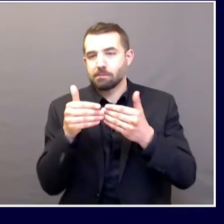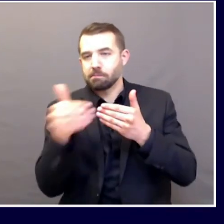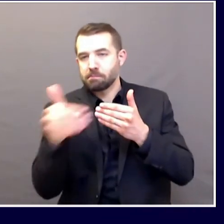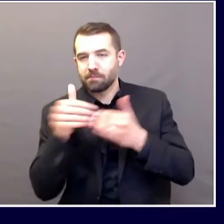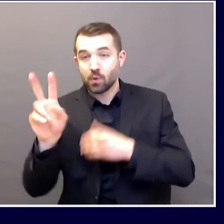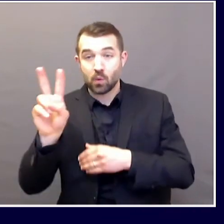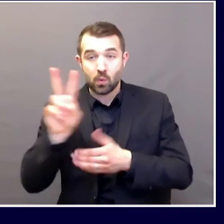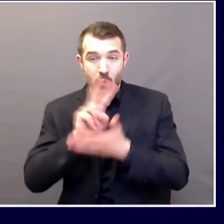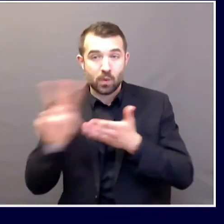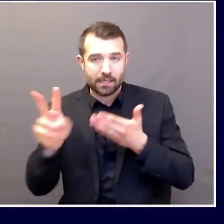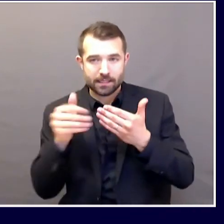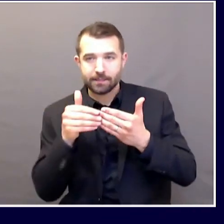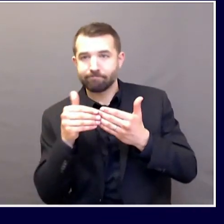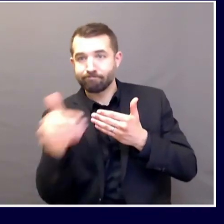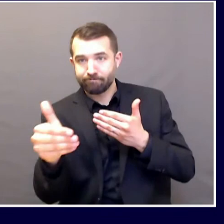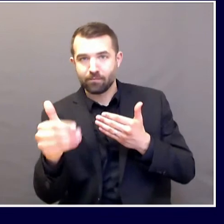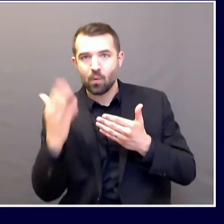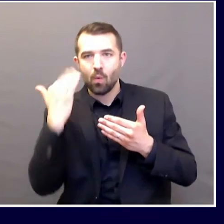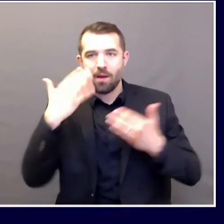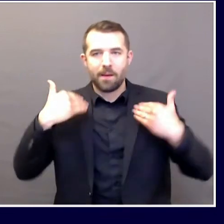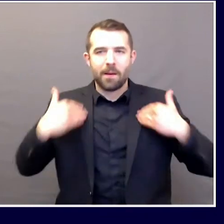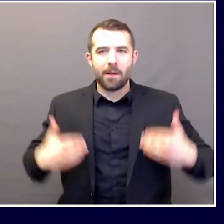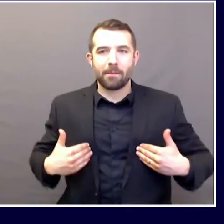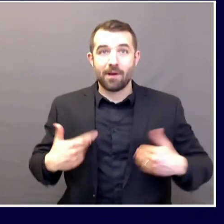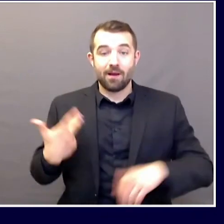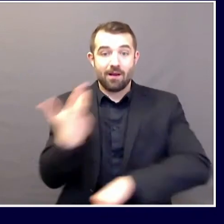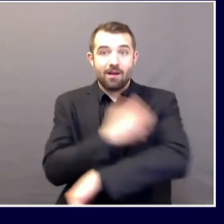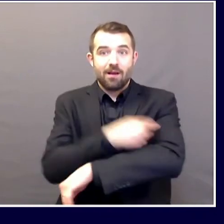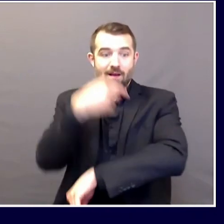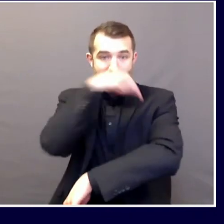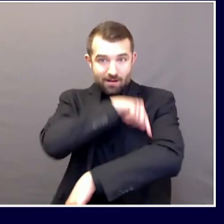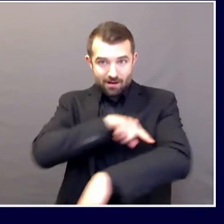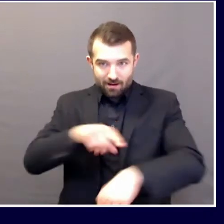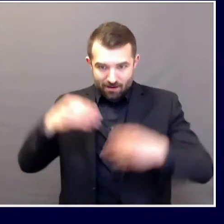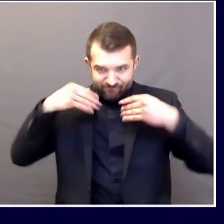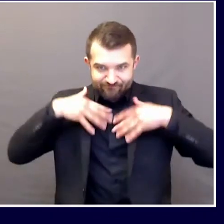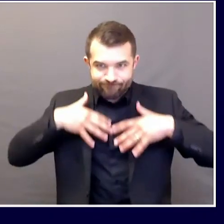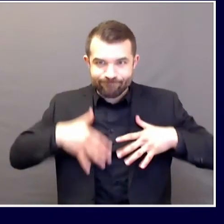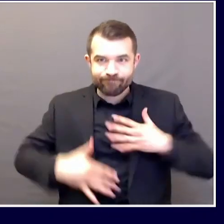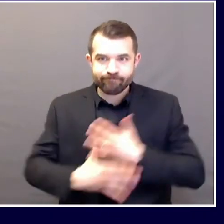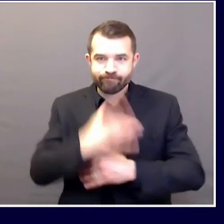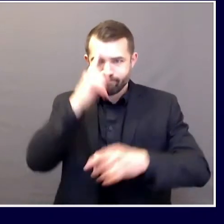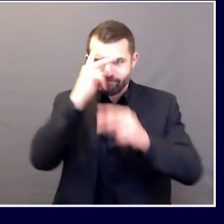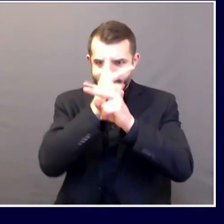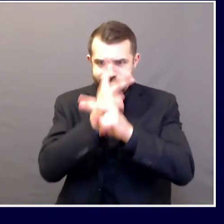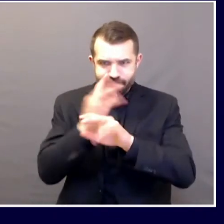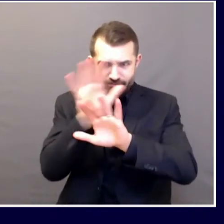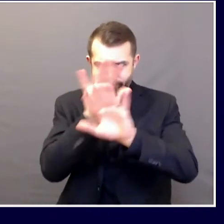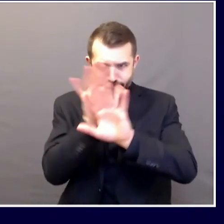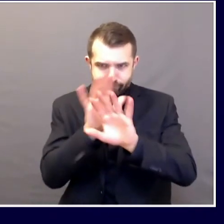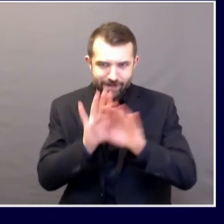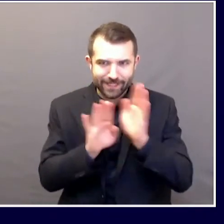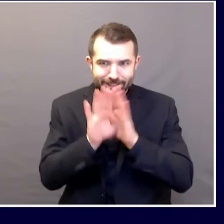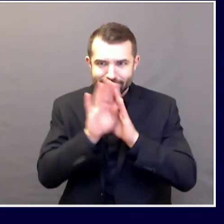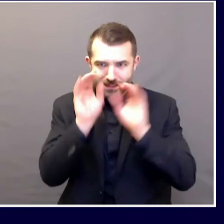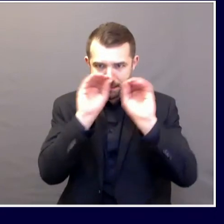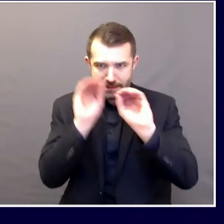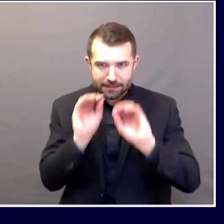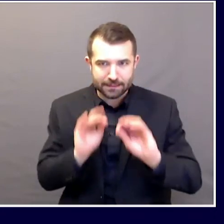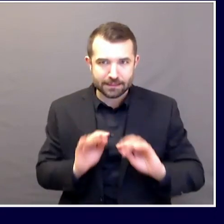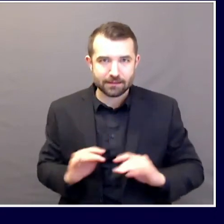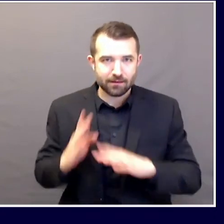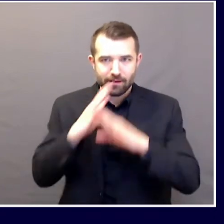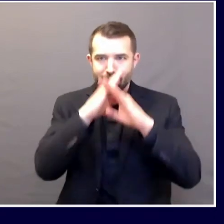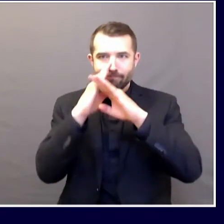body is taking the vaccine, responding to it, and fortifying and building up your own immune system to be ready to